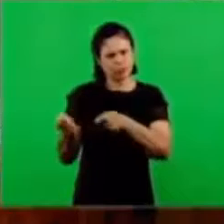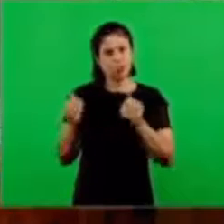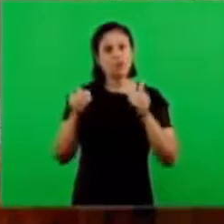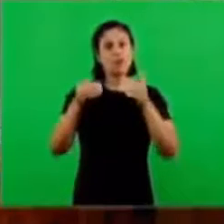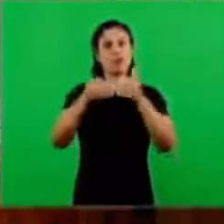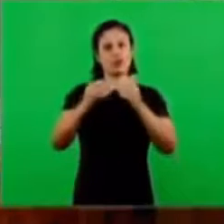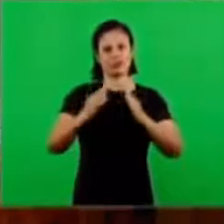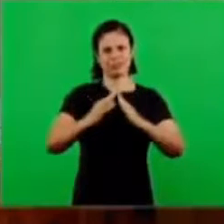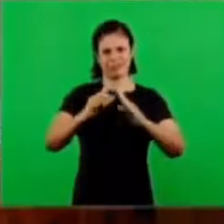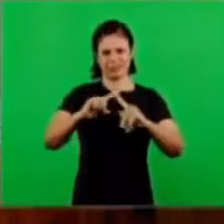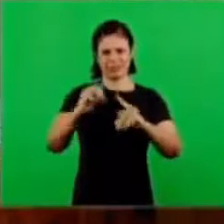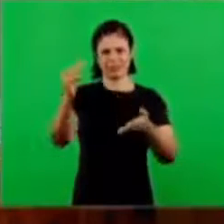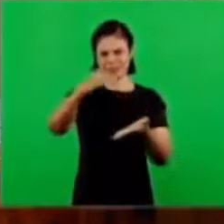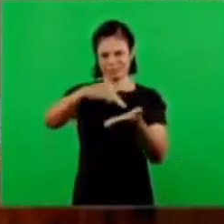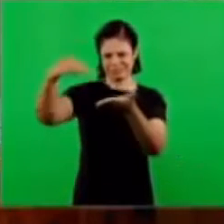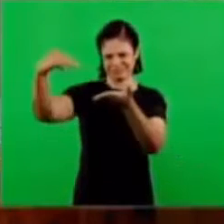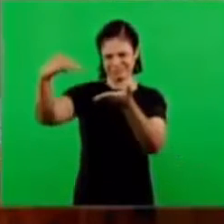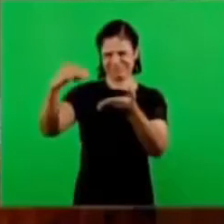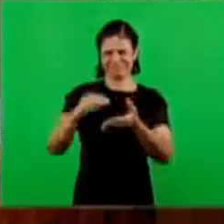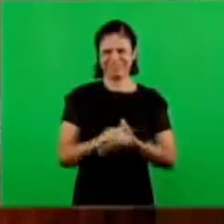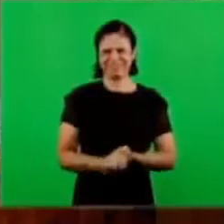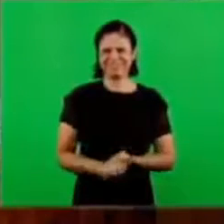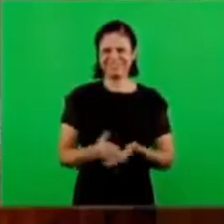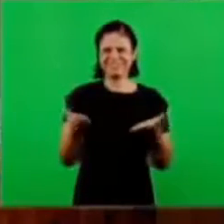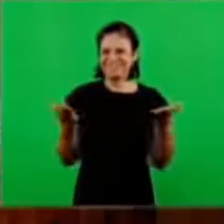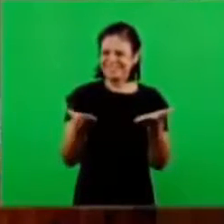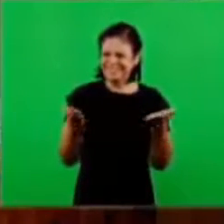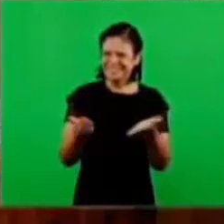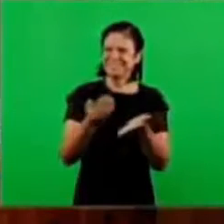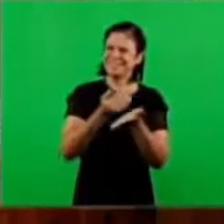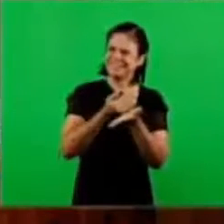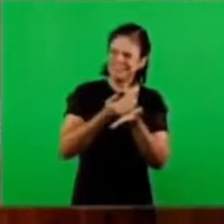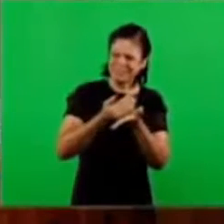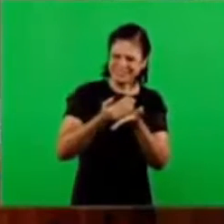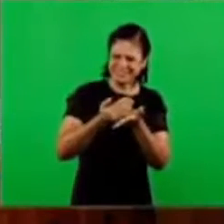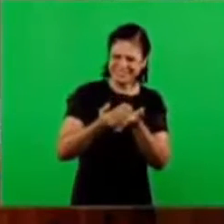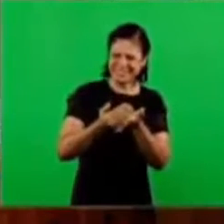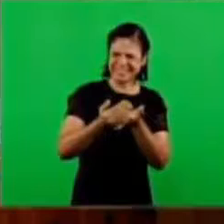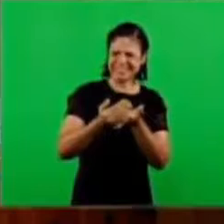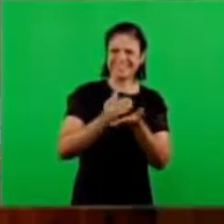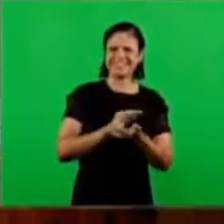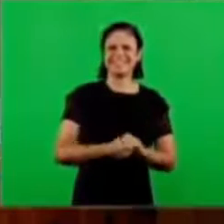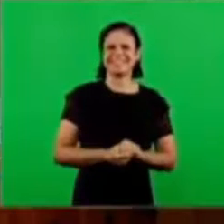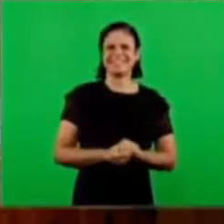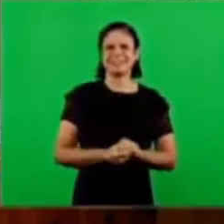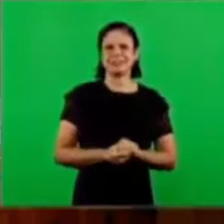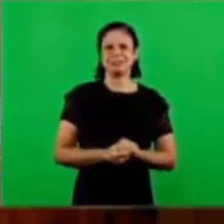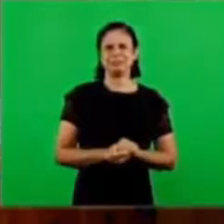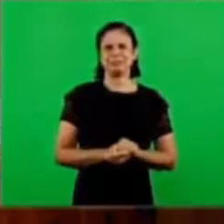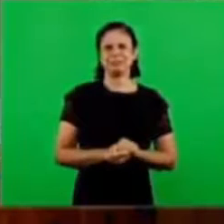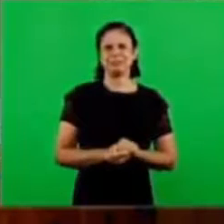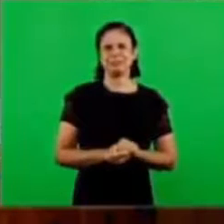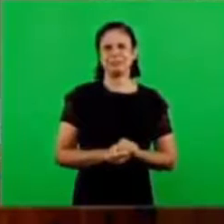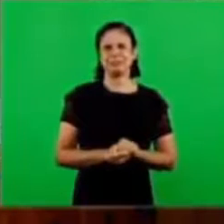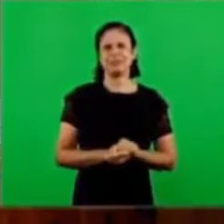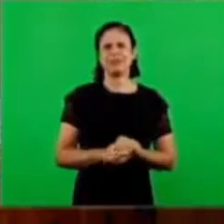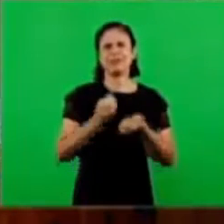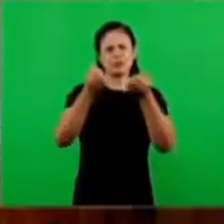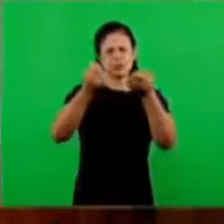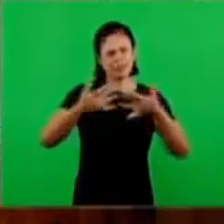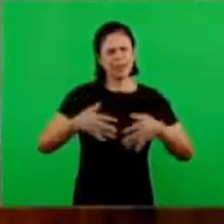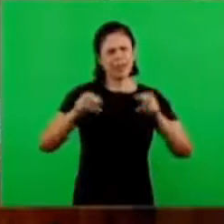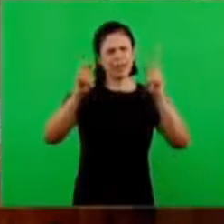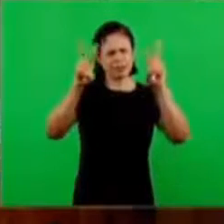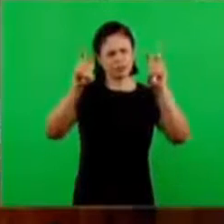Christian Maranatha Christian Church. That's what we do every Sunday to our churches. And we'll begin here on this